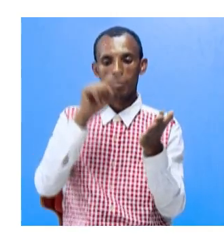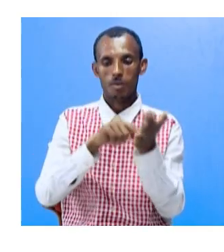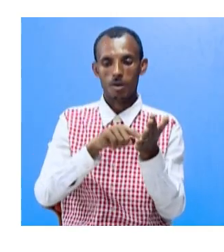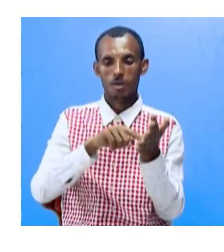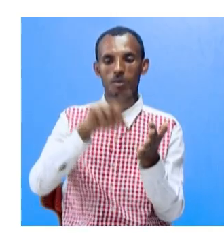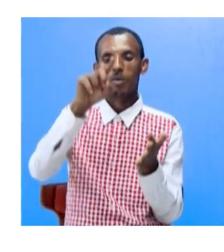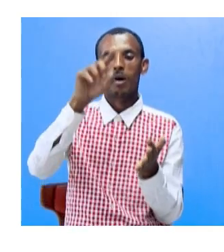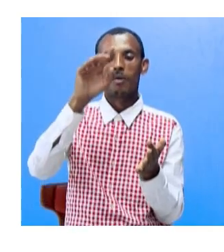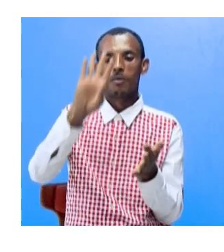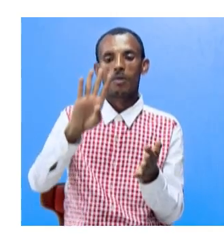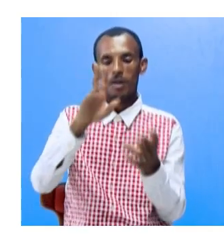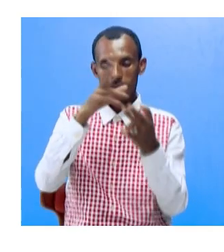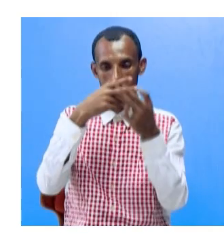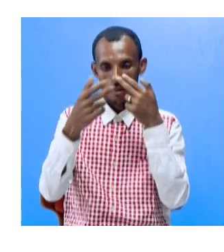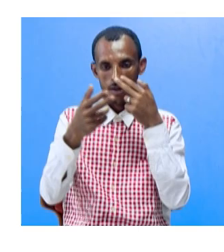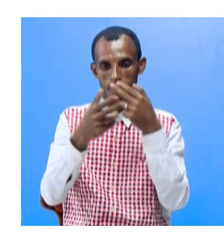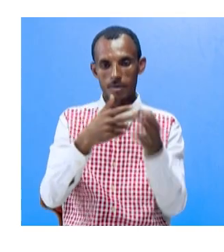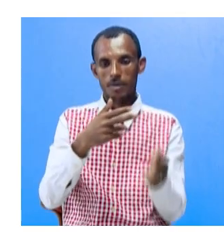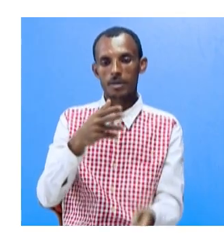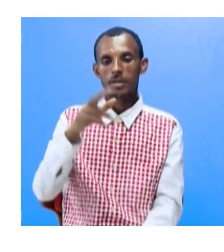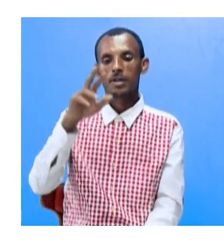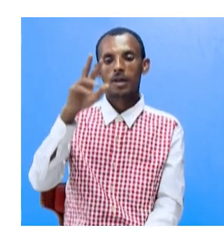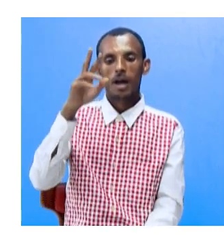3.14 times radius is 2